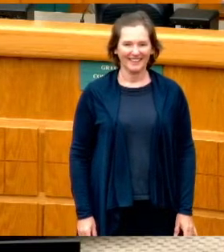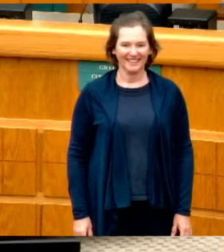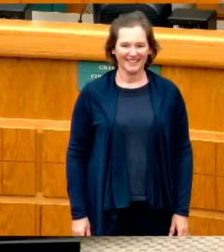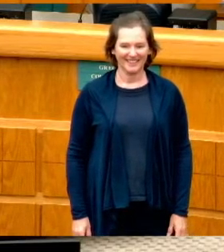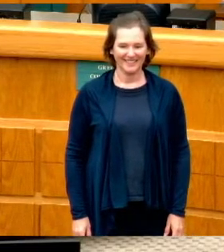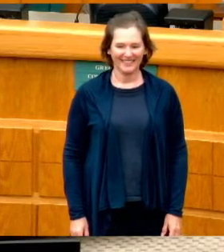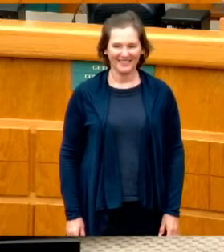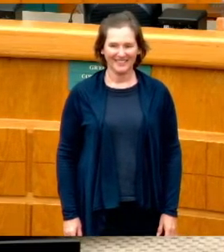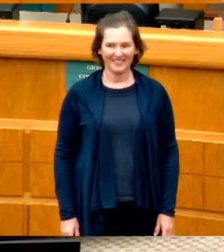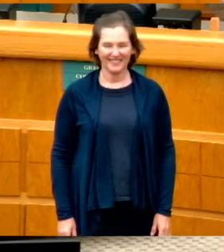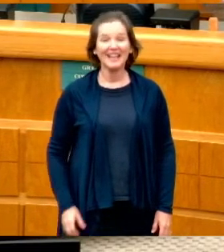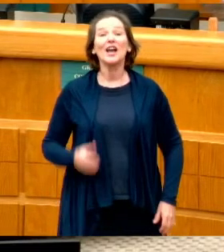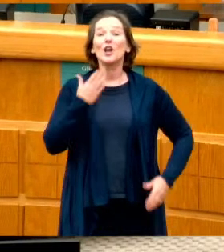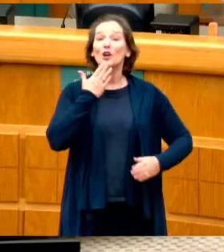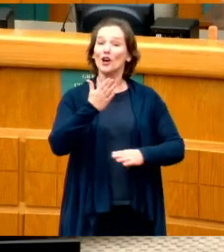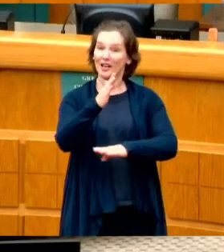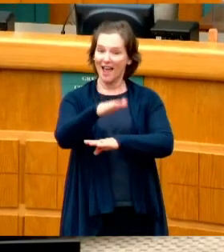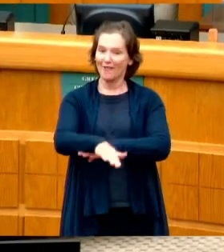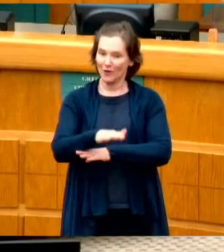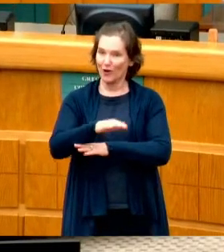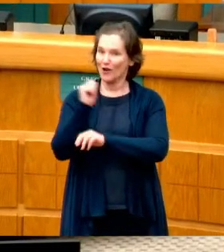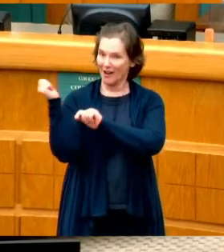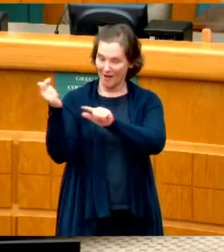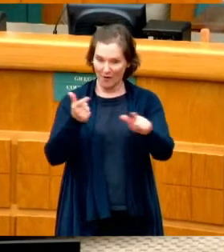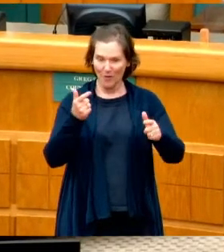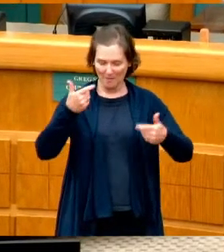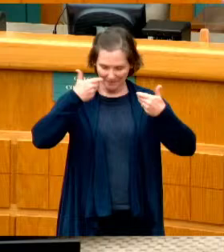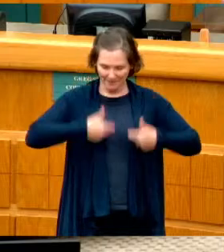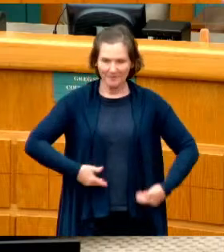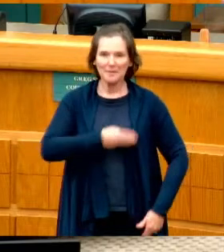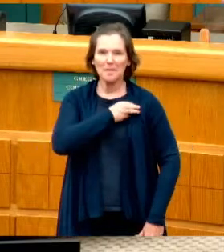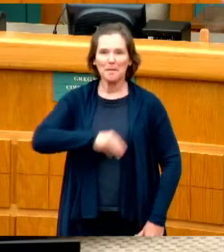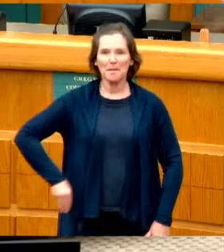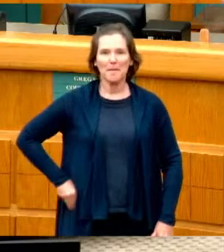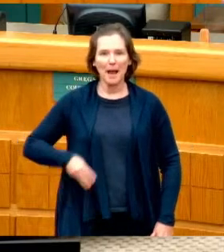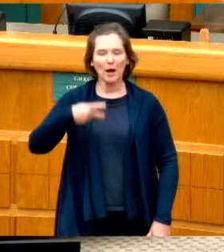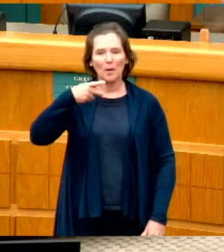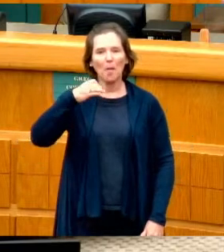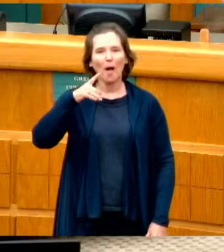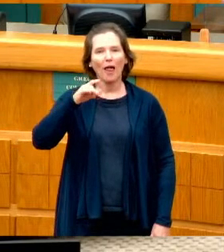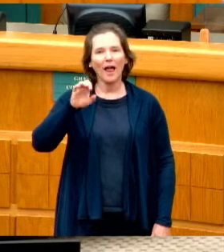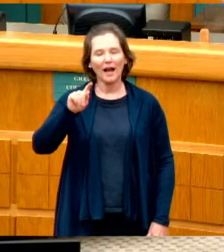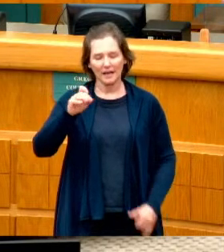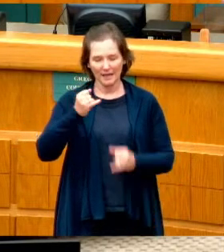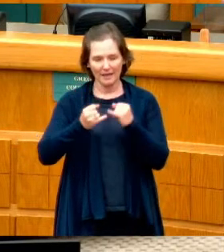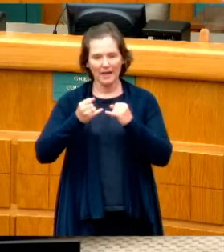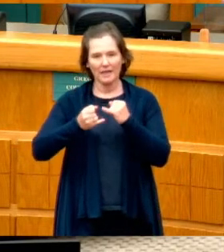Okay. Good afternoon, everyone. I'm Mayor Paulette Guajardo, and thank you for joining us for the